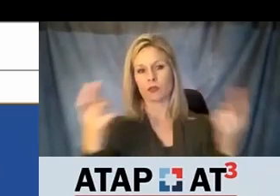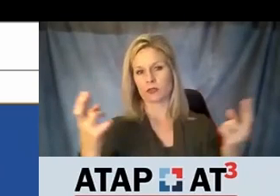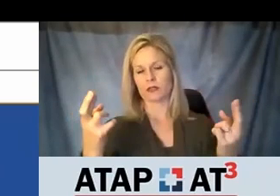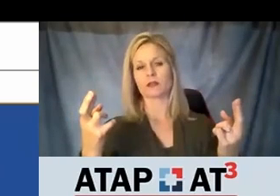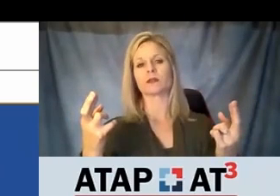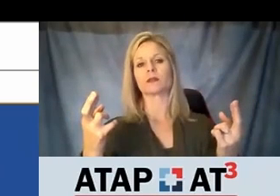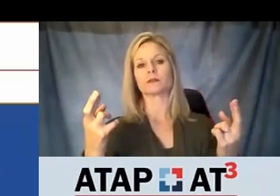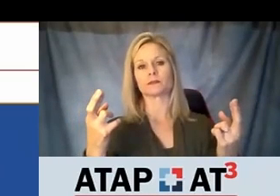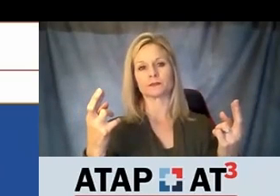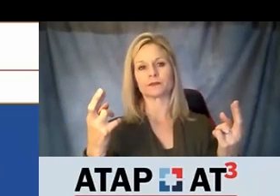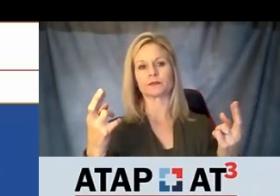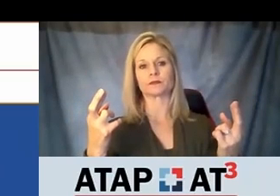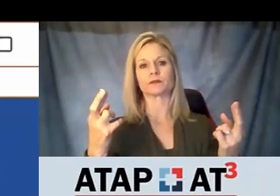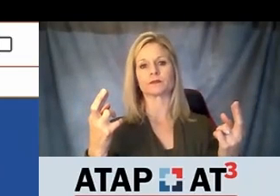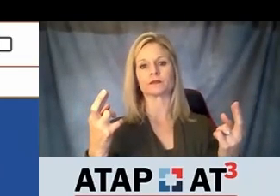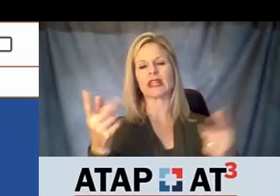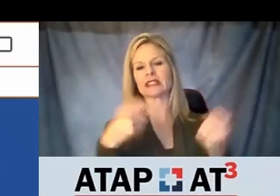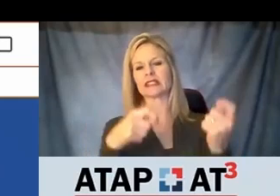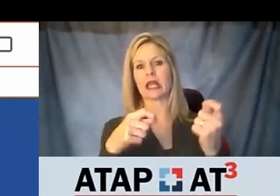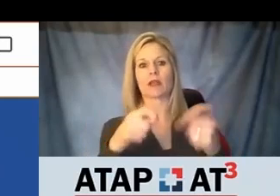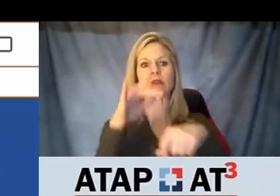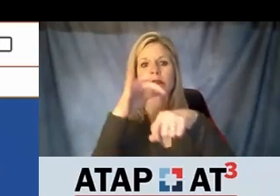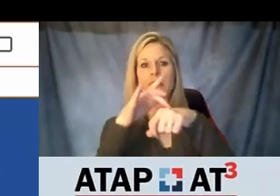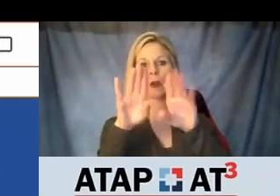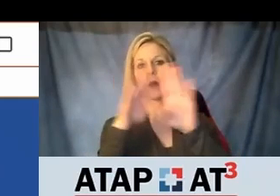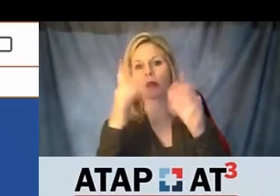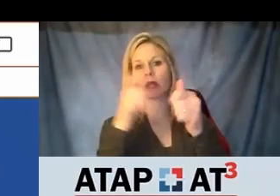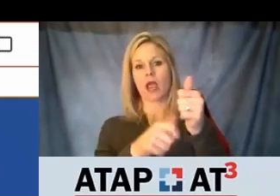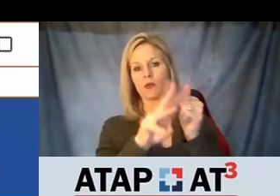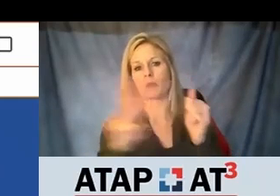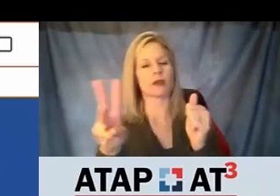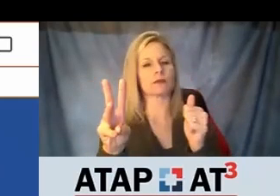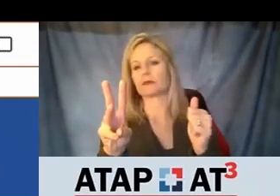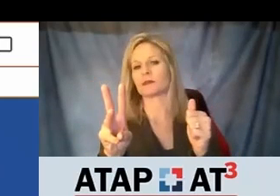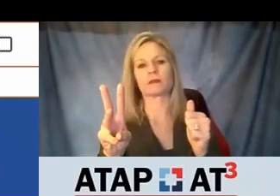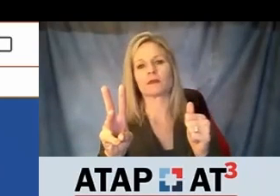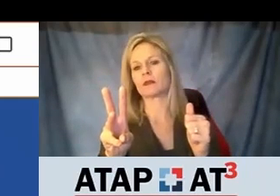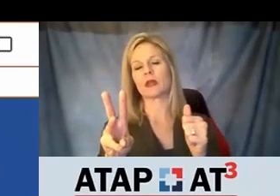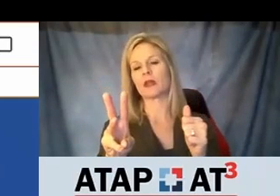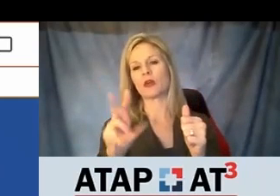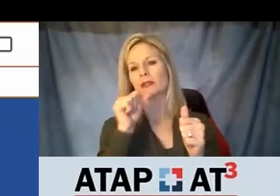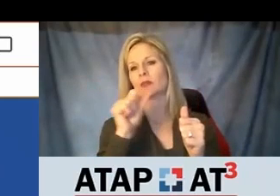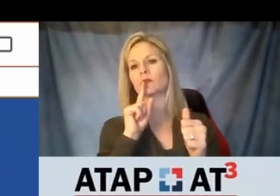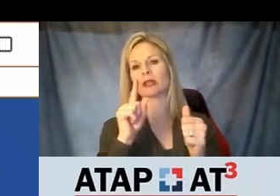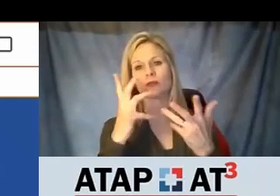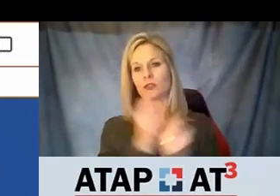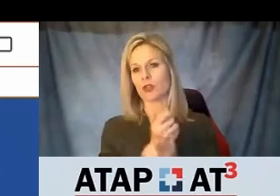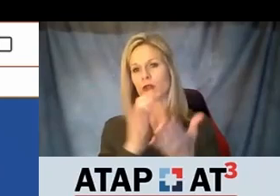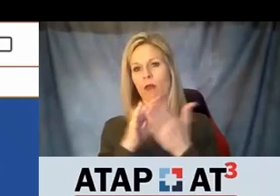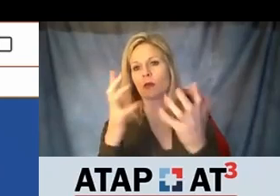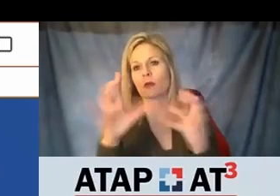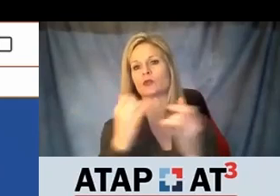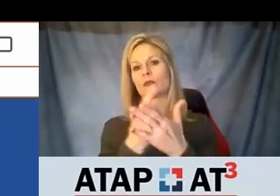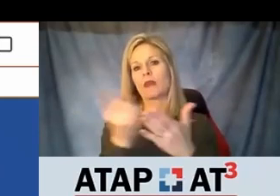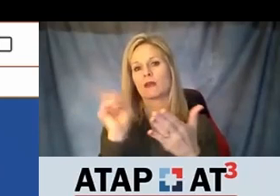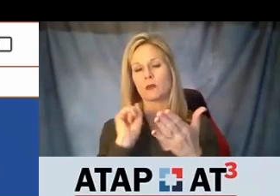as opposed to visiting each of their websites. We didn't quite get everything done that we wanted to do last week,